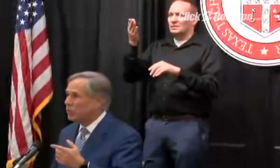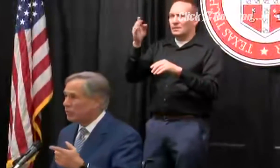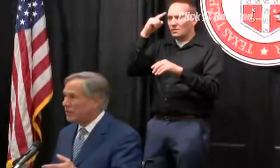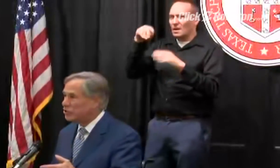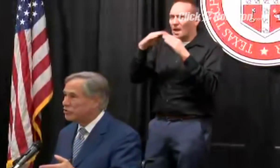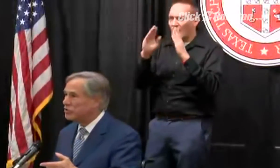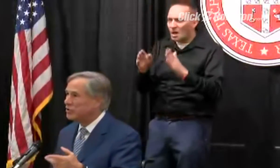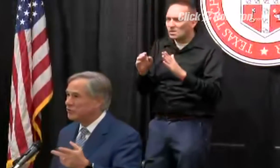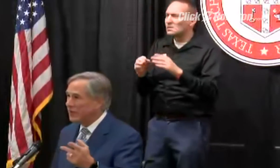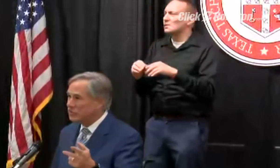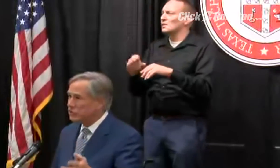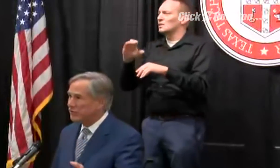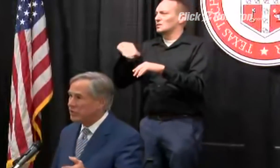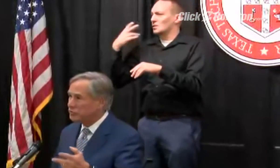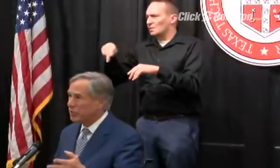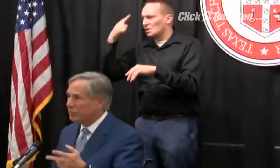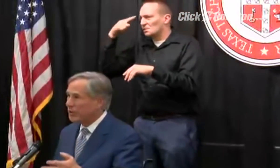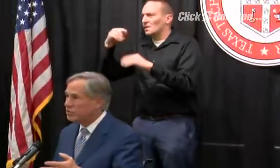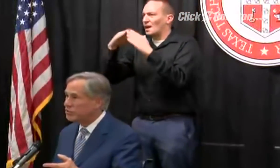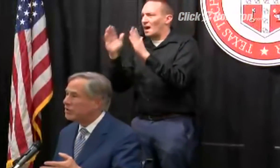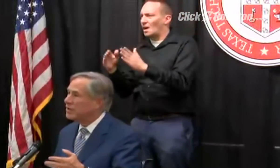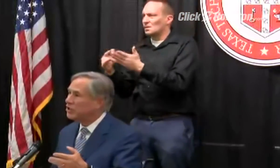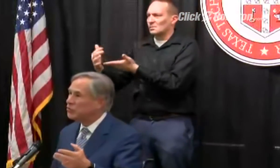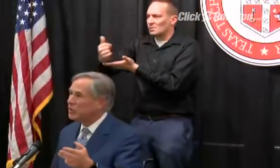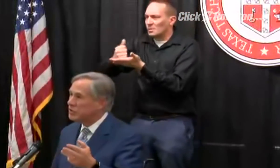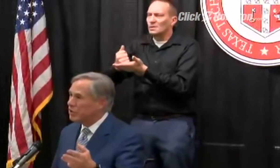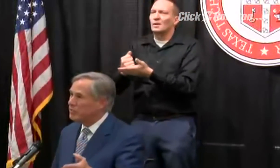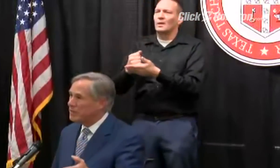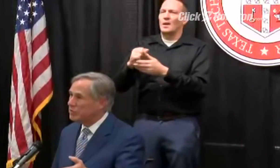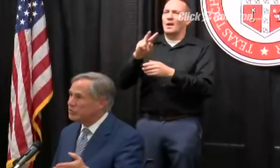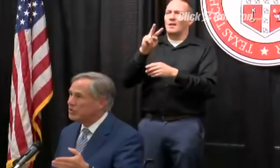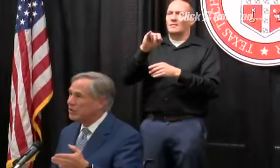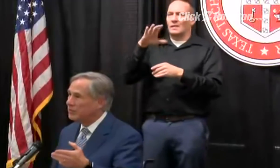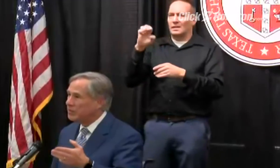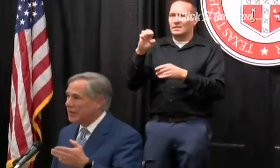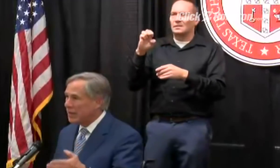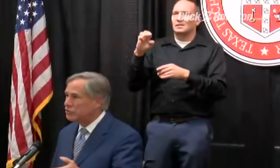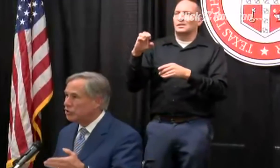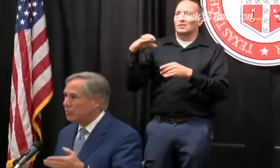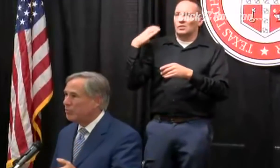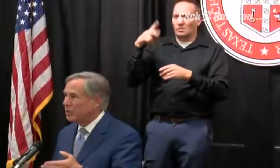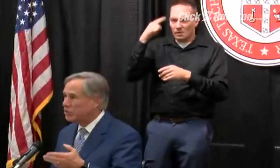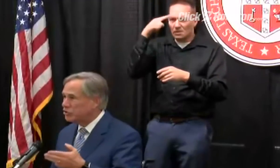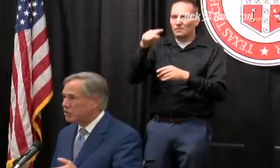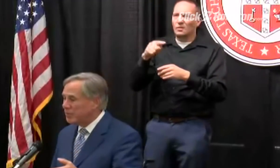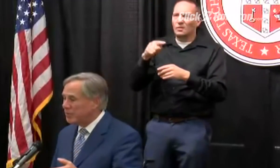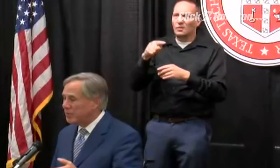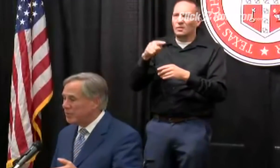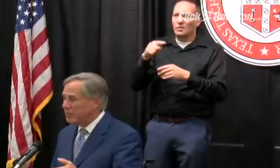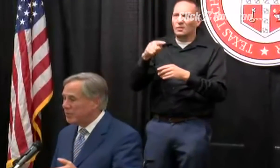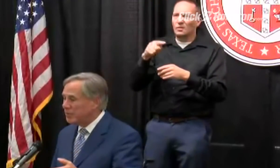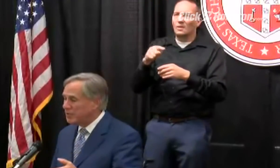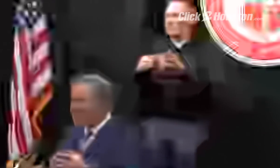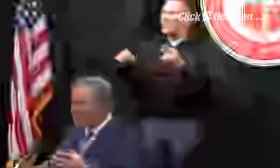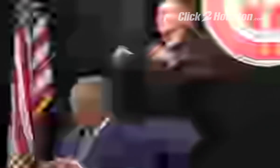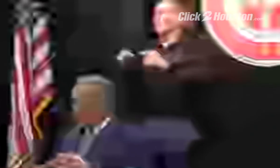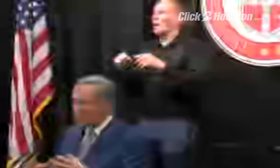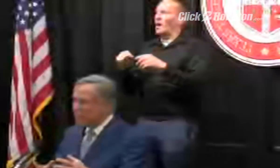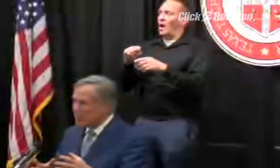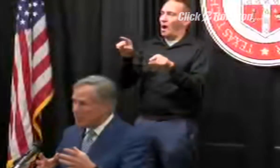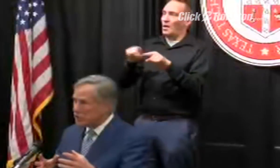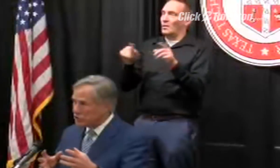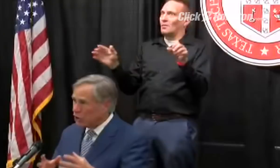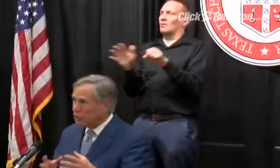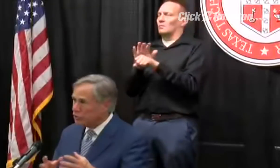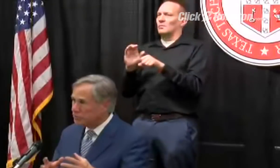House Appropriations, the Vice Chair of House Appropriations, as well as other members of the House Appropriations Committee. Working